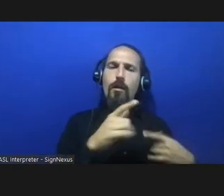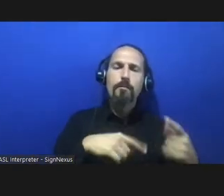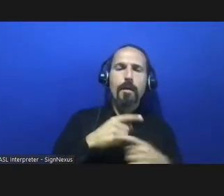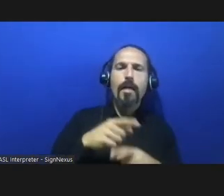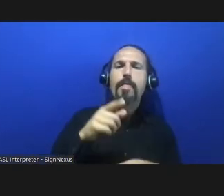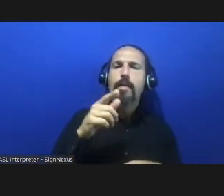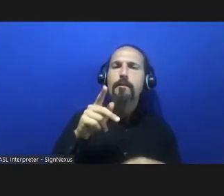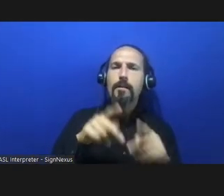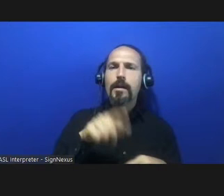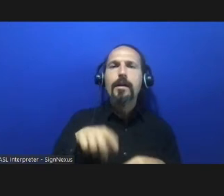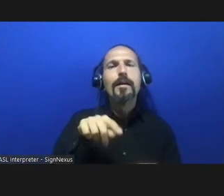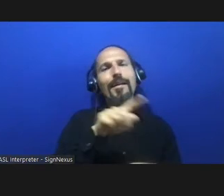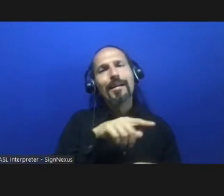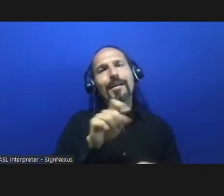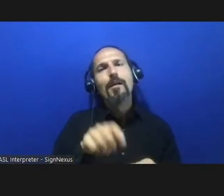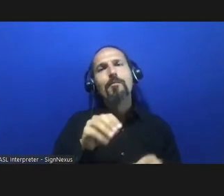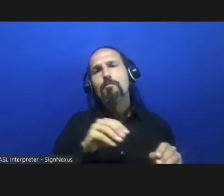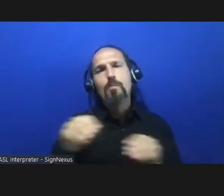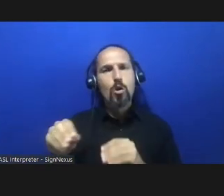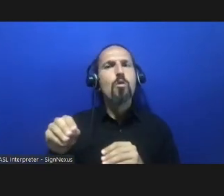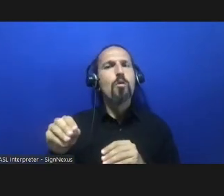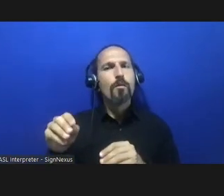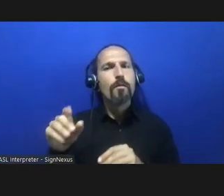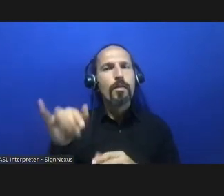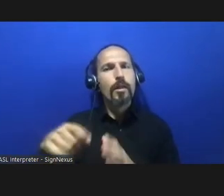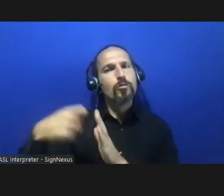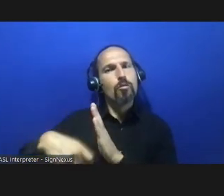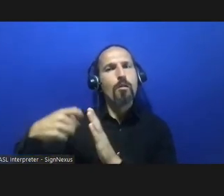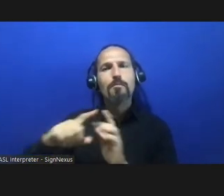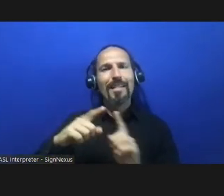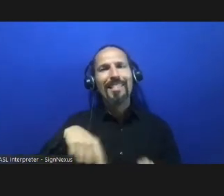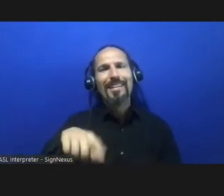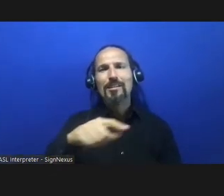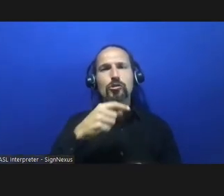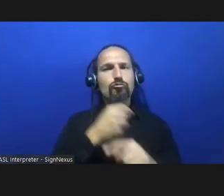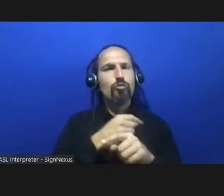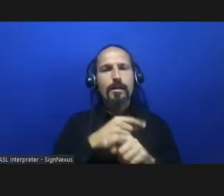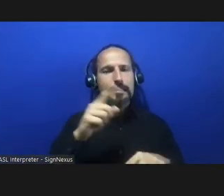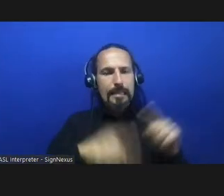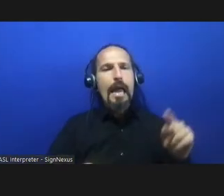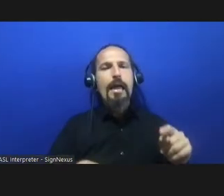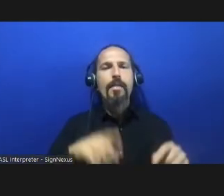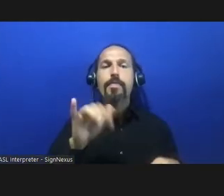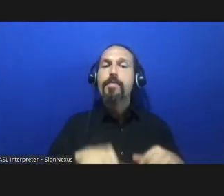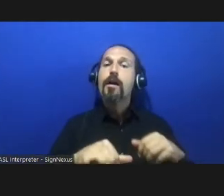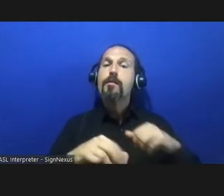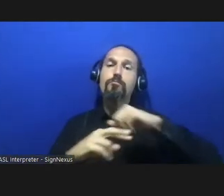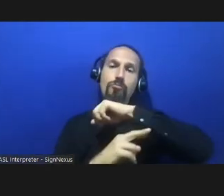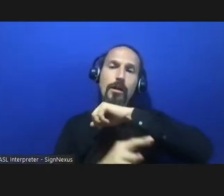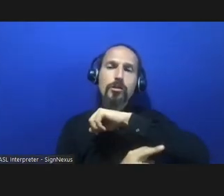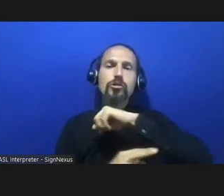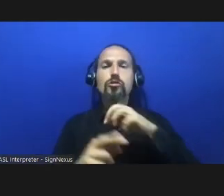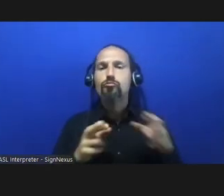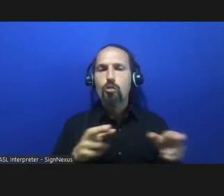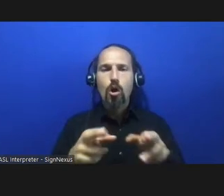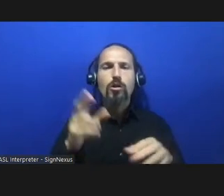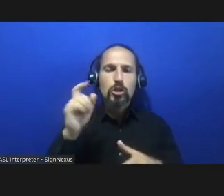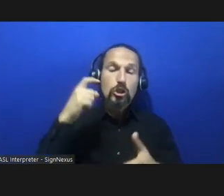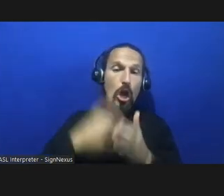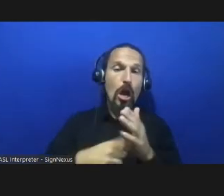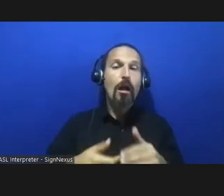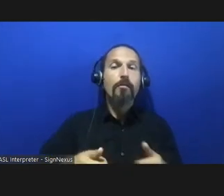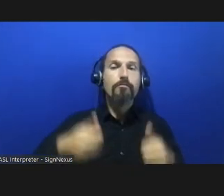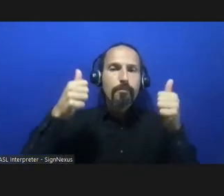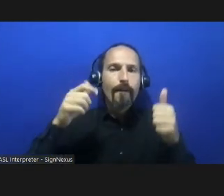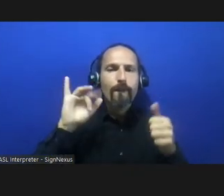toll but trucks cannot do this further though told bridges roadways and tunnels typically charge higher tolls for trucks